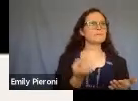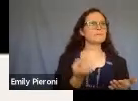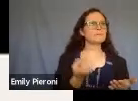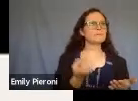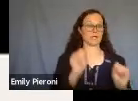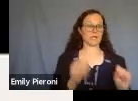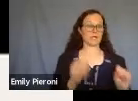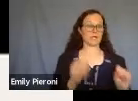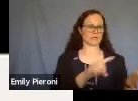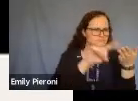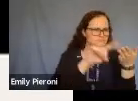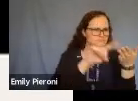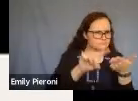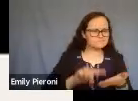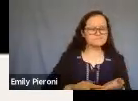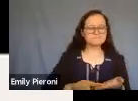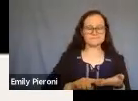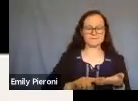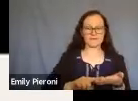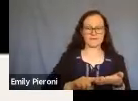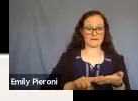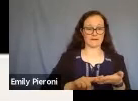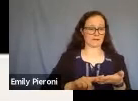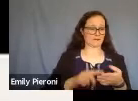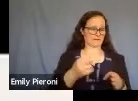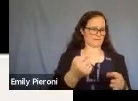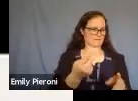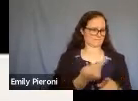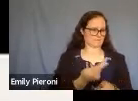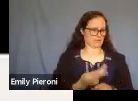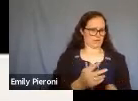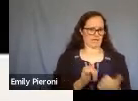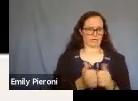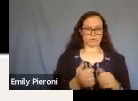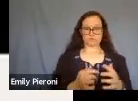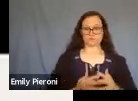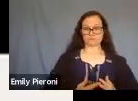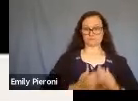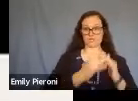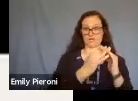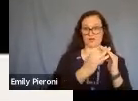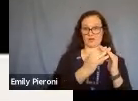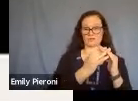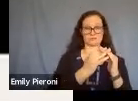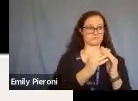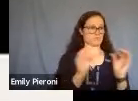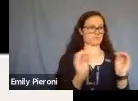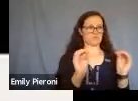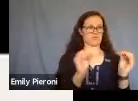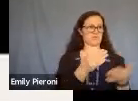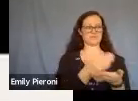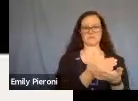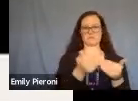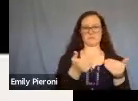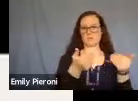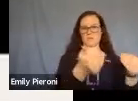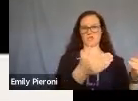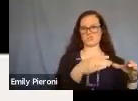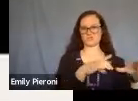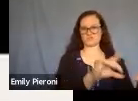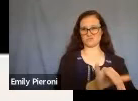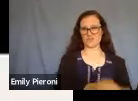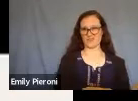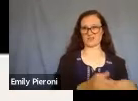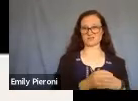and devise the hypothesis and get rolling on it, you know, there's nothing stopping us from doing that. So it's a